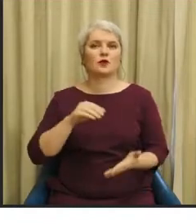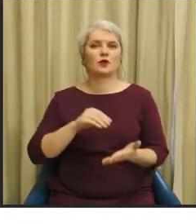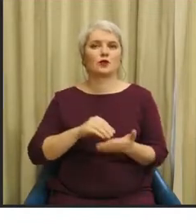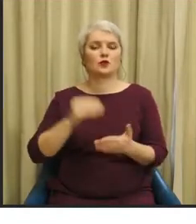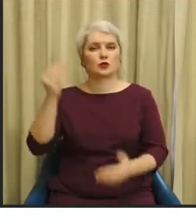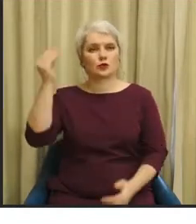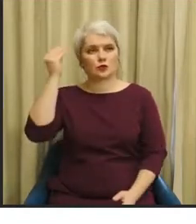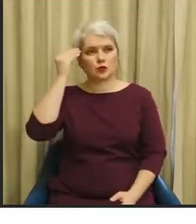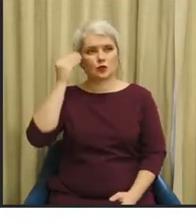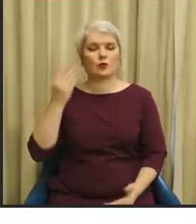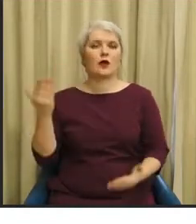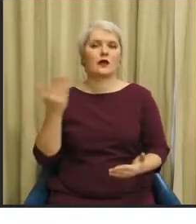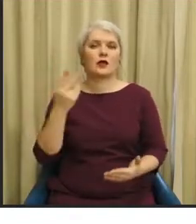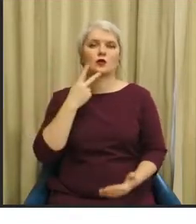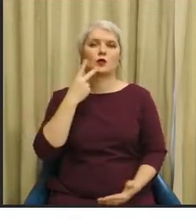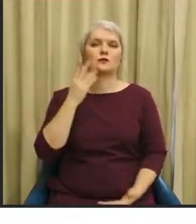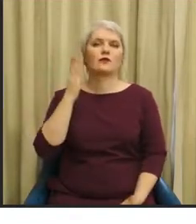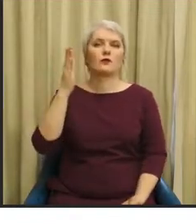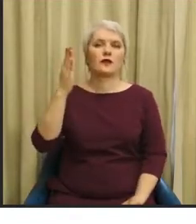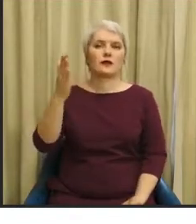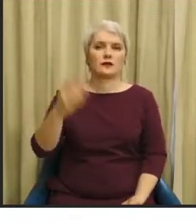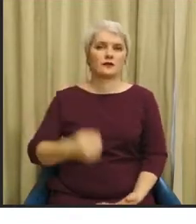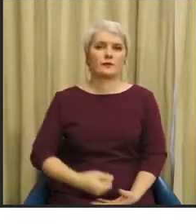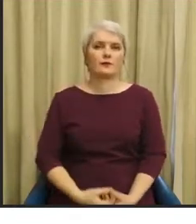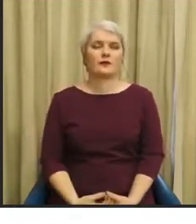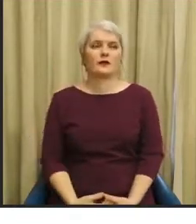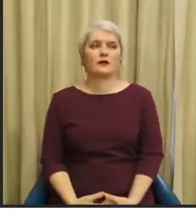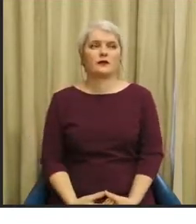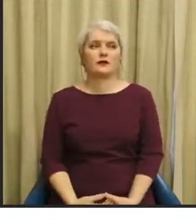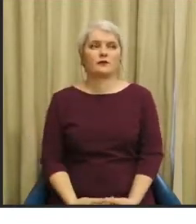the digital space for human rights work?